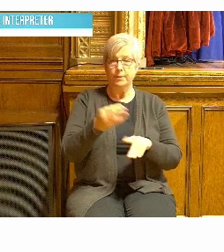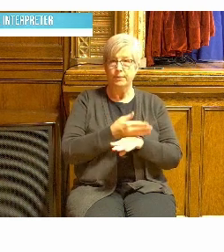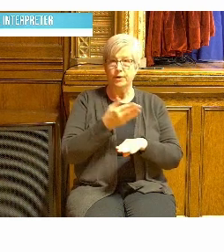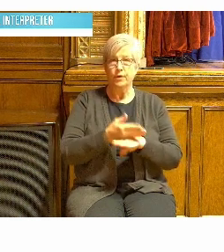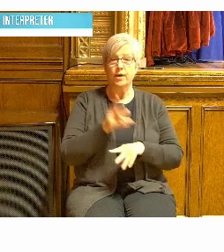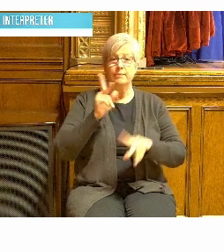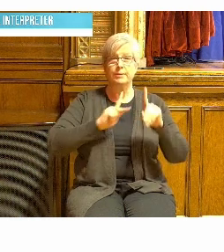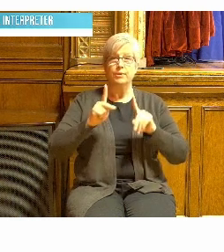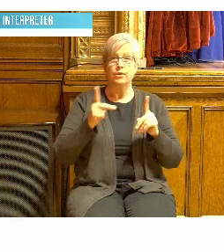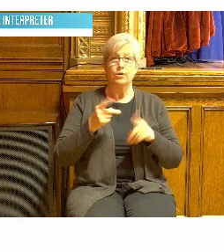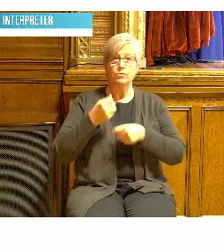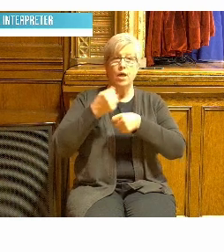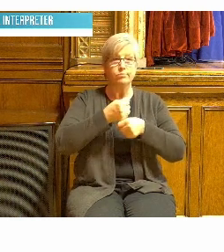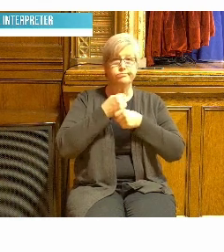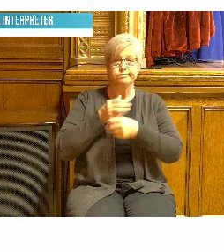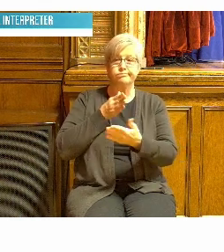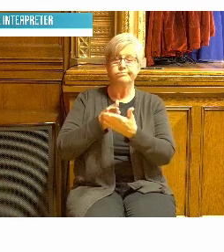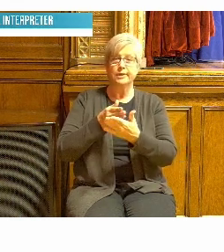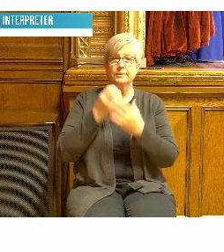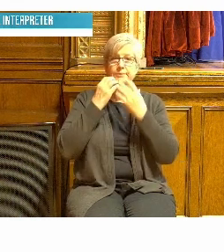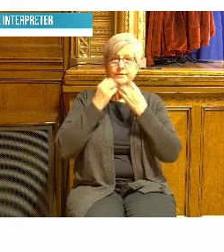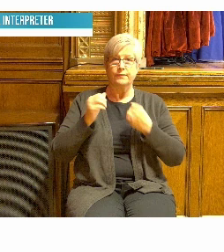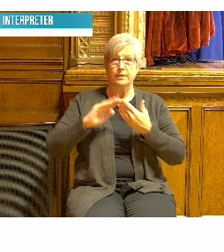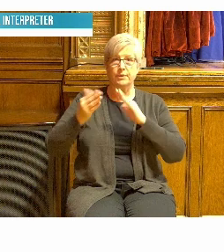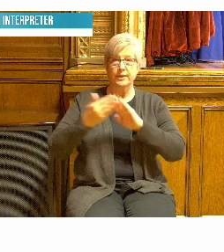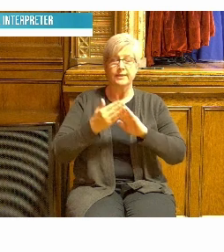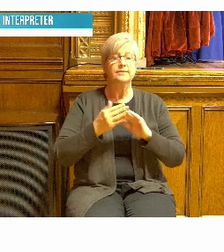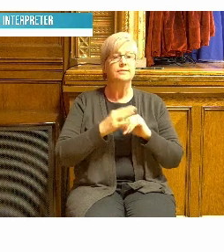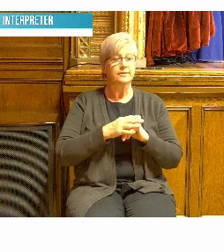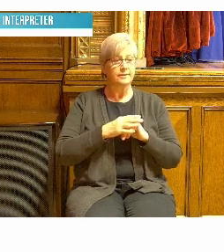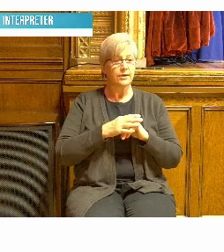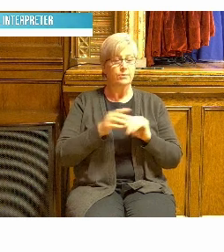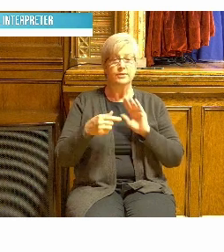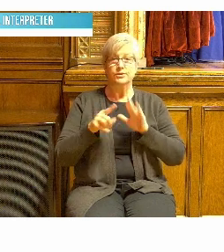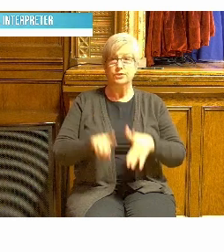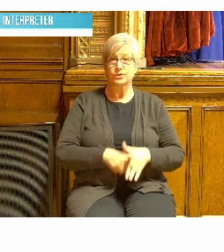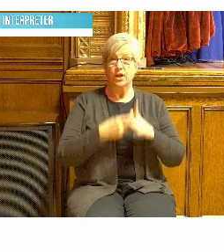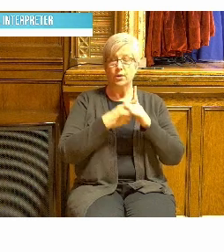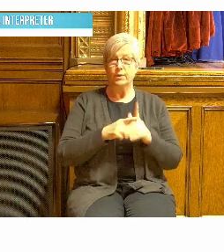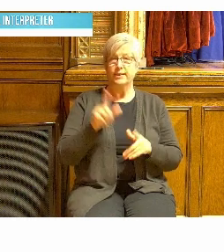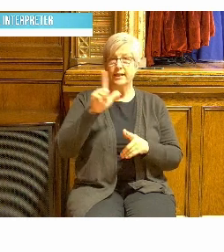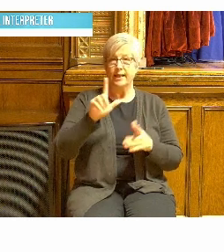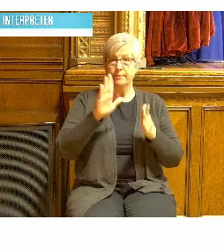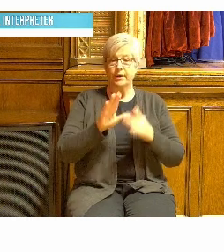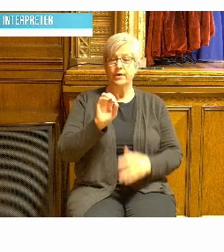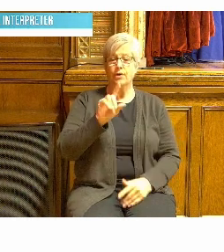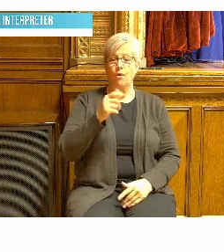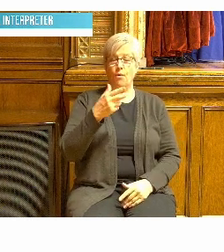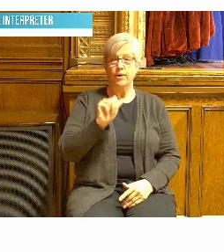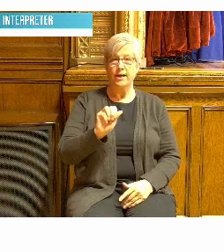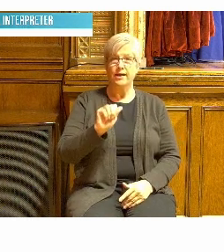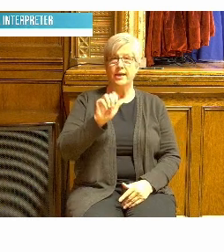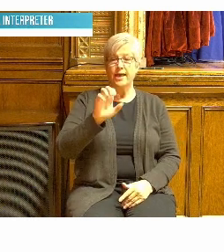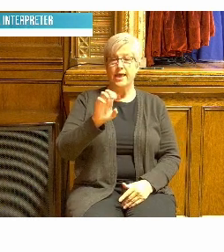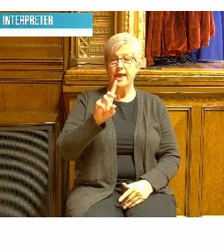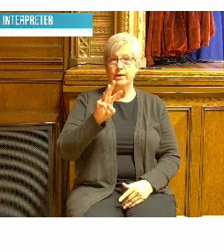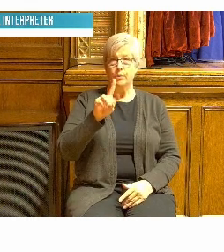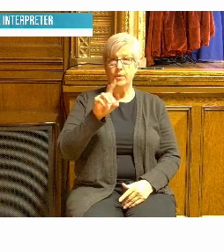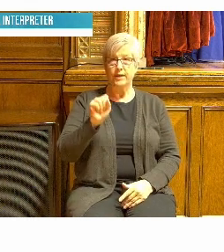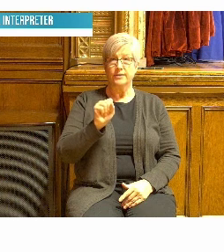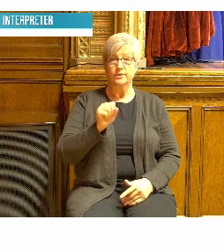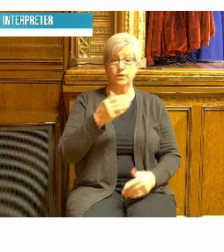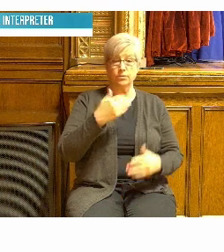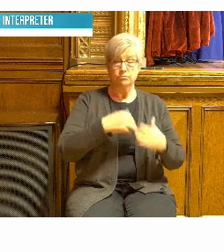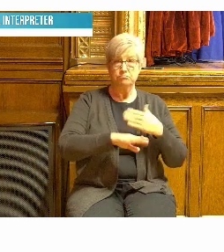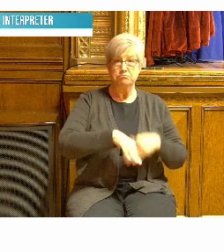who fought back to preserve their communities in whatever way they could. We're going to start with librarian Olga Edwards, who had to move from Joseph Avenue during